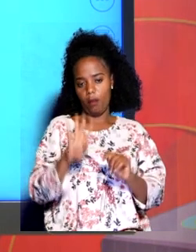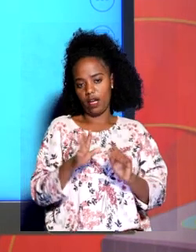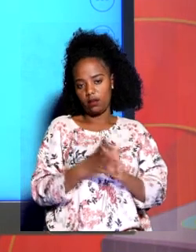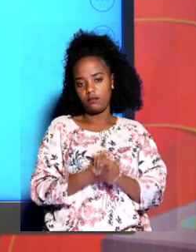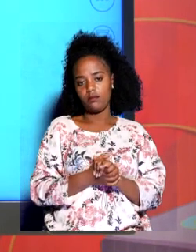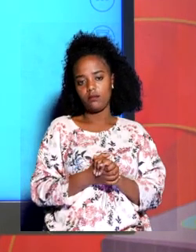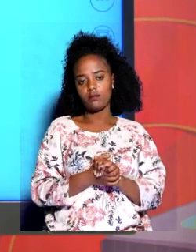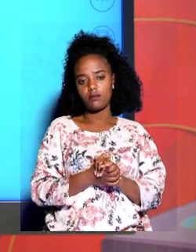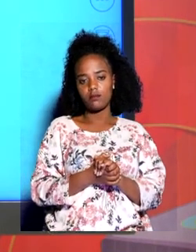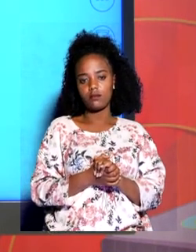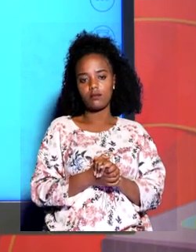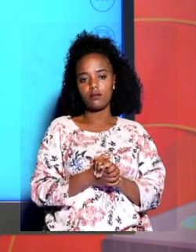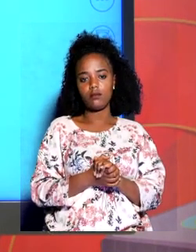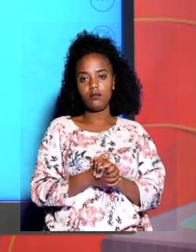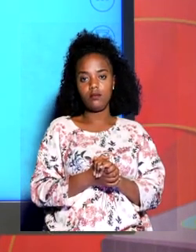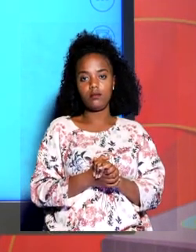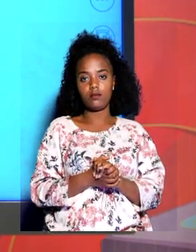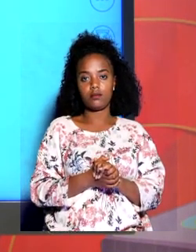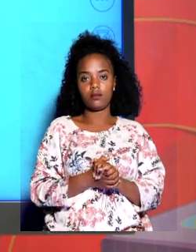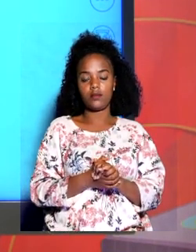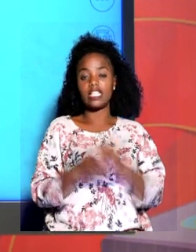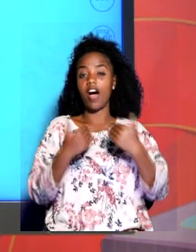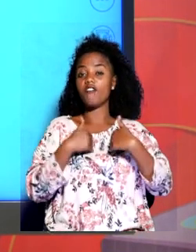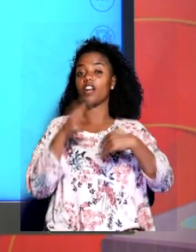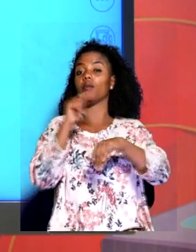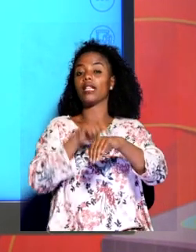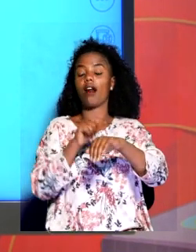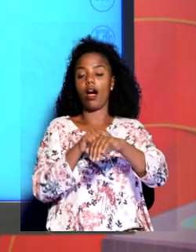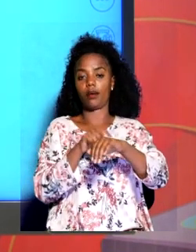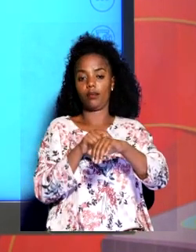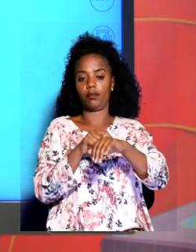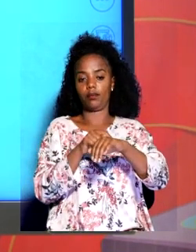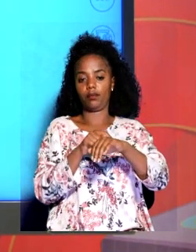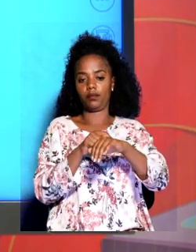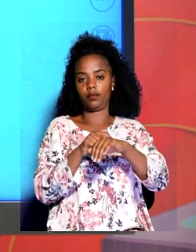Here, the available time, this one is available time.